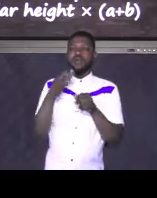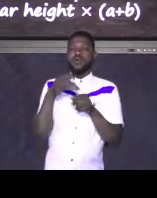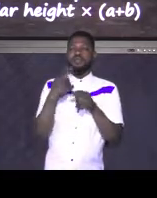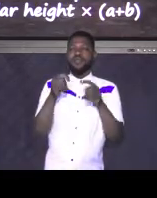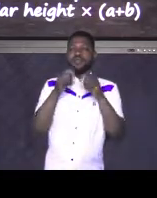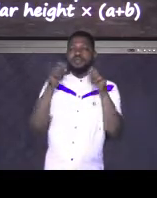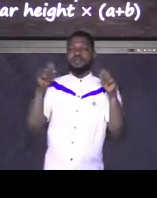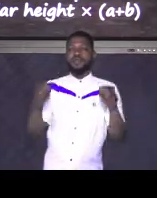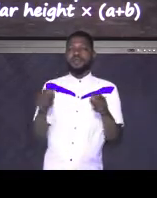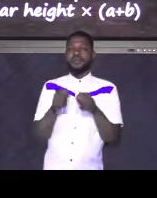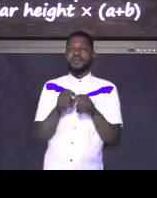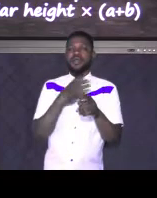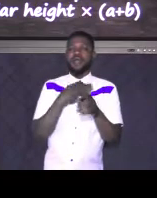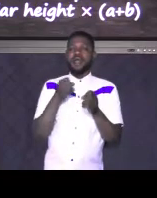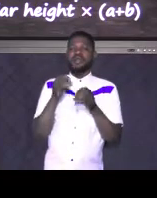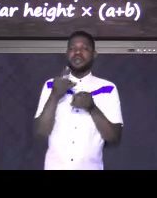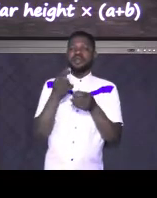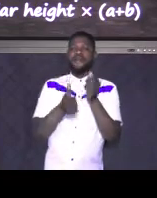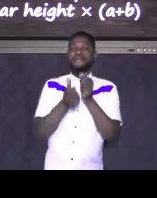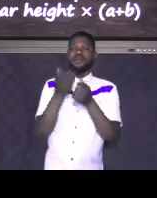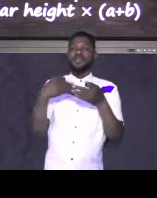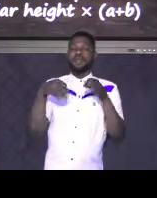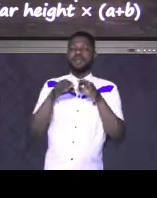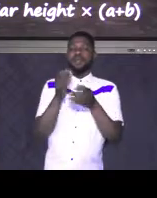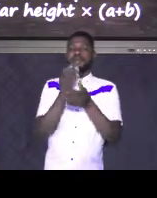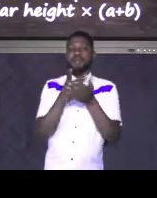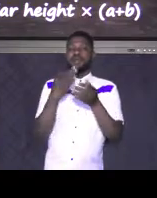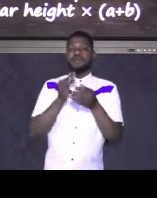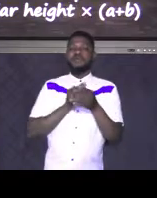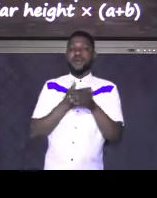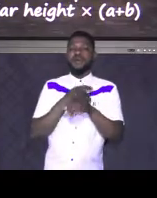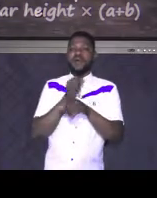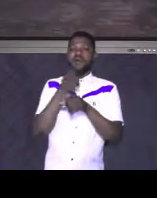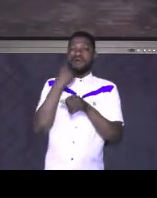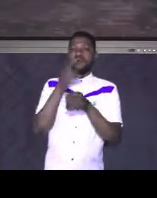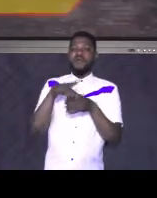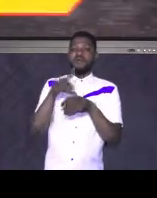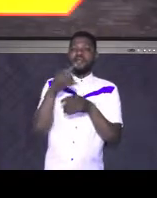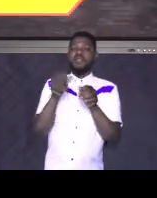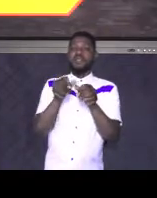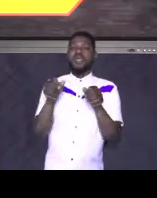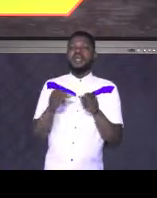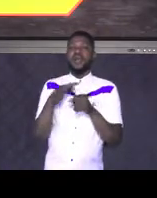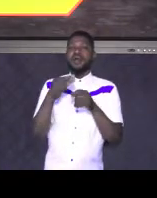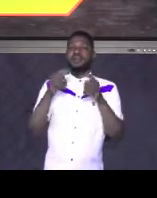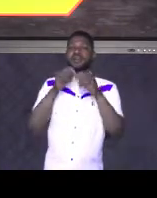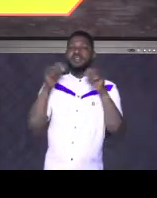the trapezoid. And so the most important part of our work for finding the area of